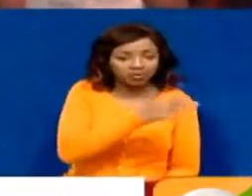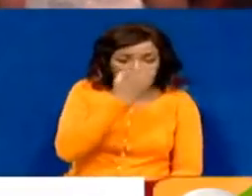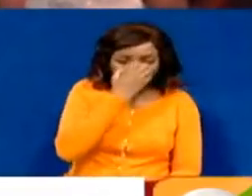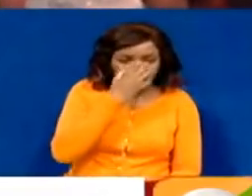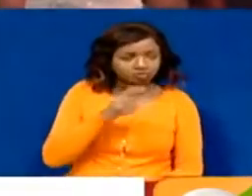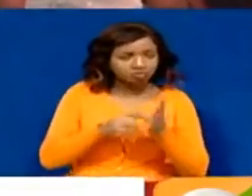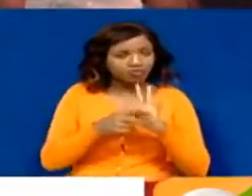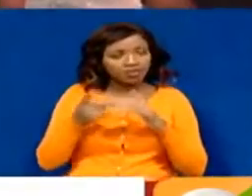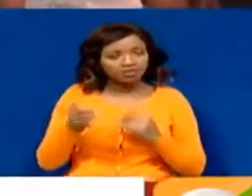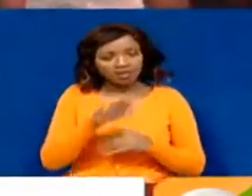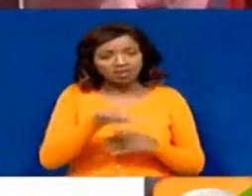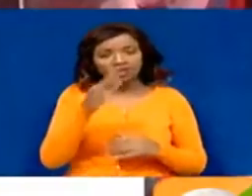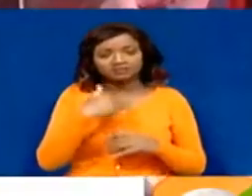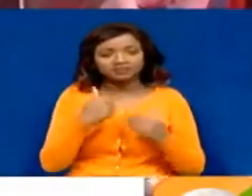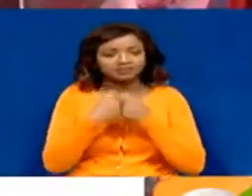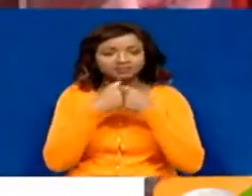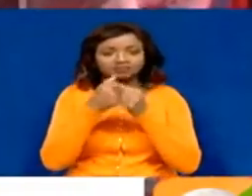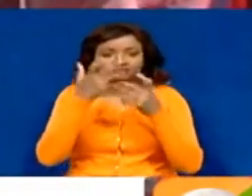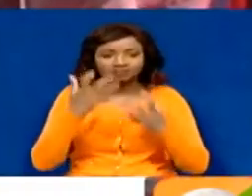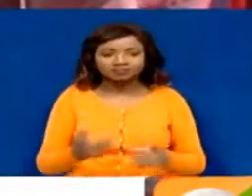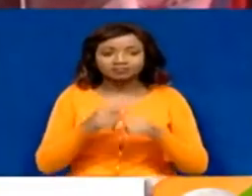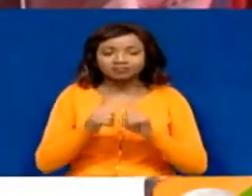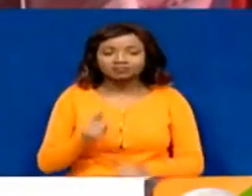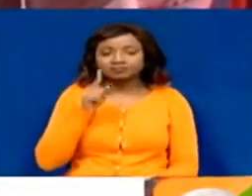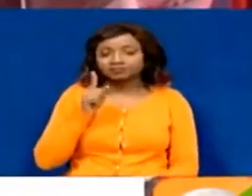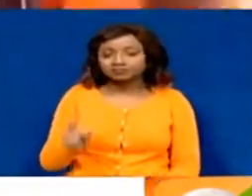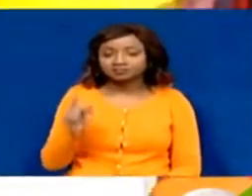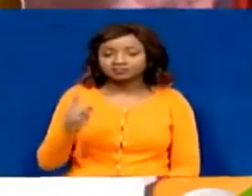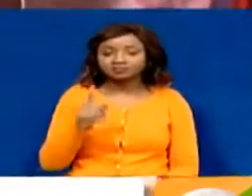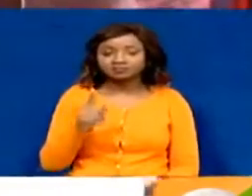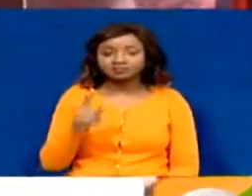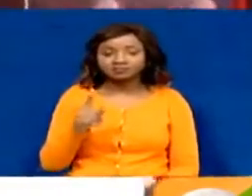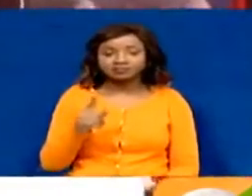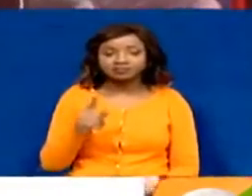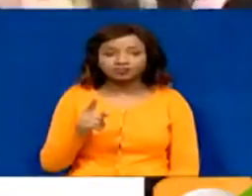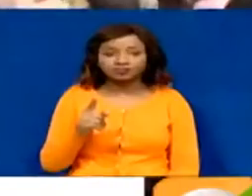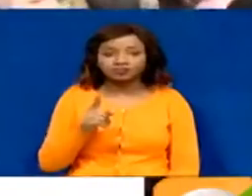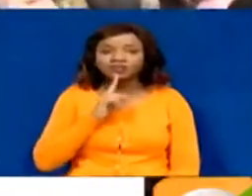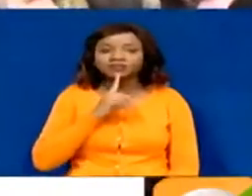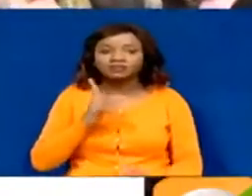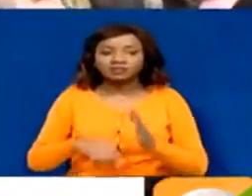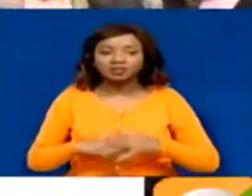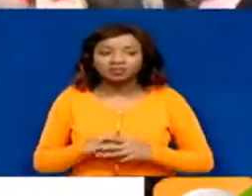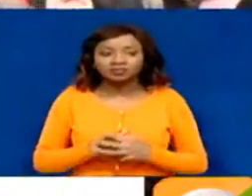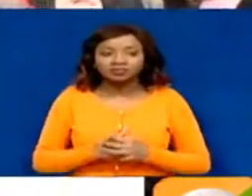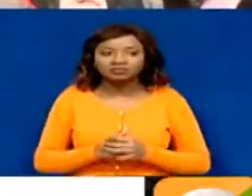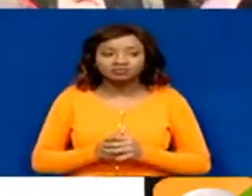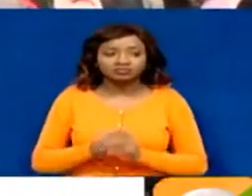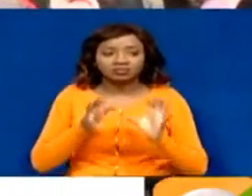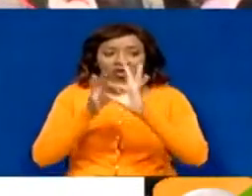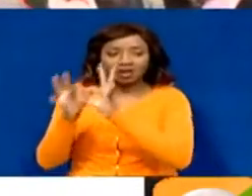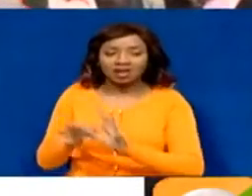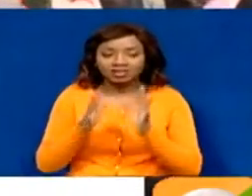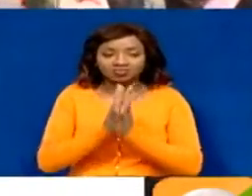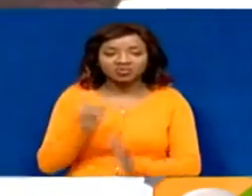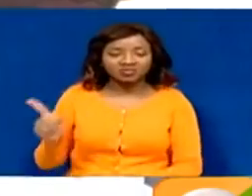up an intriguing battle for the region. While Odinga loyalists describe the two as traitors and sellouts, the leaders say their alliance with ODM